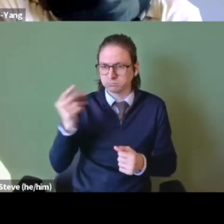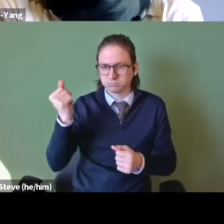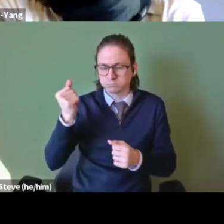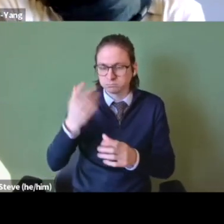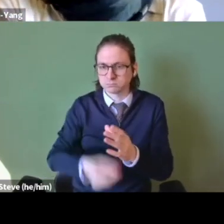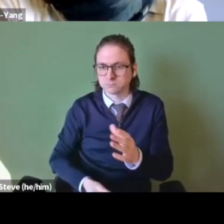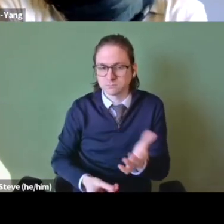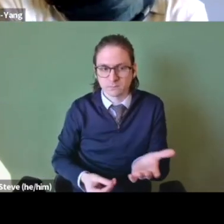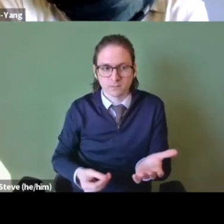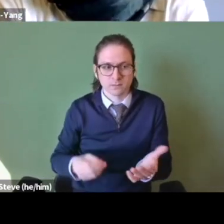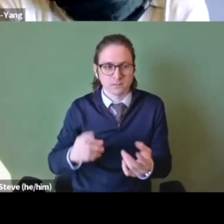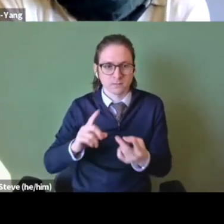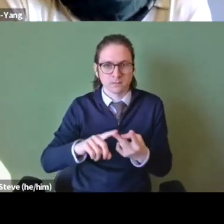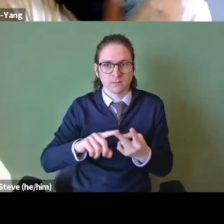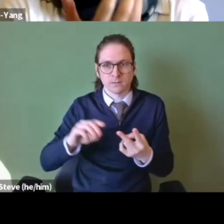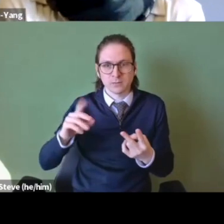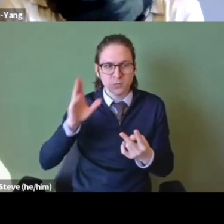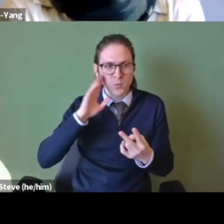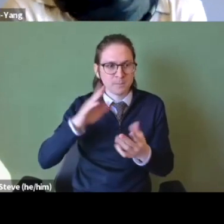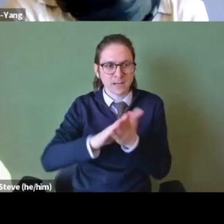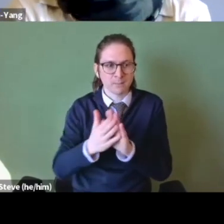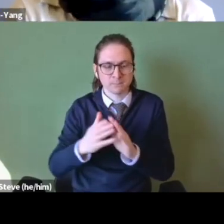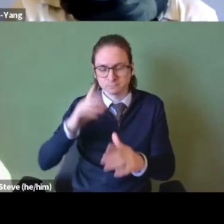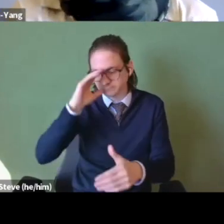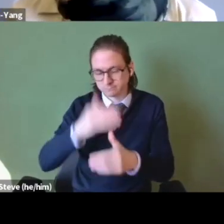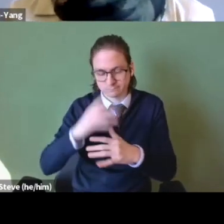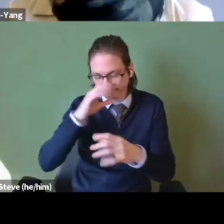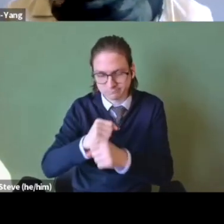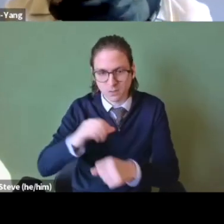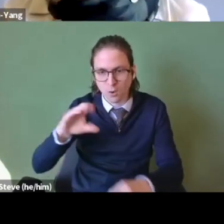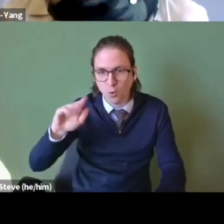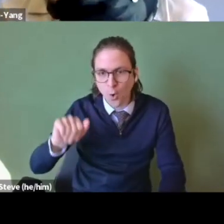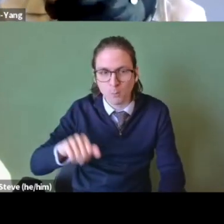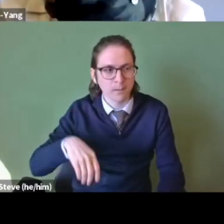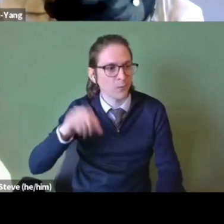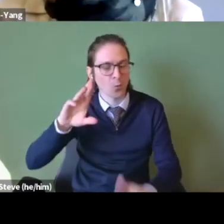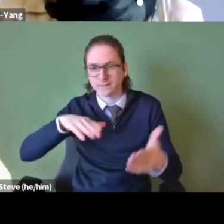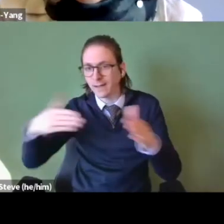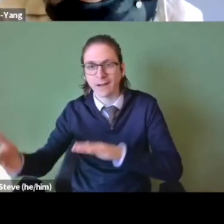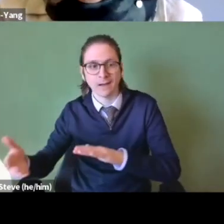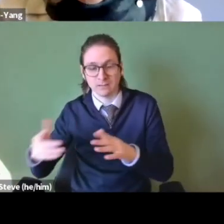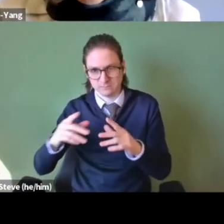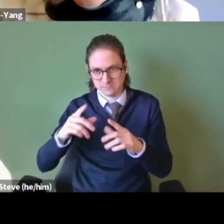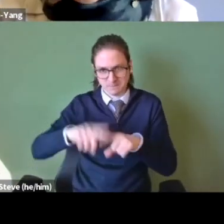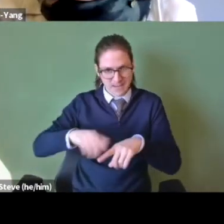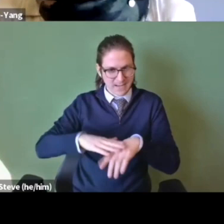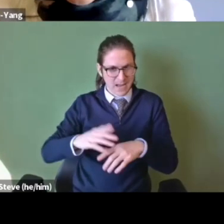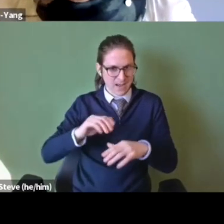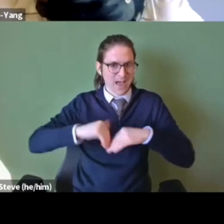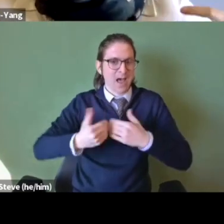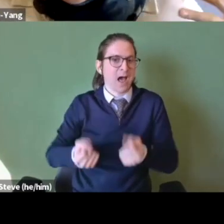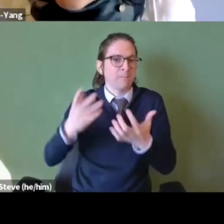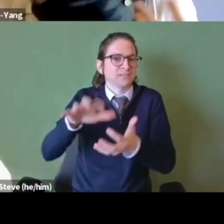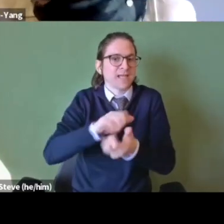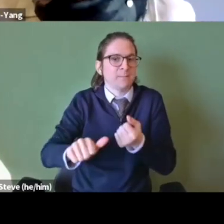persistent vegetative state and coma or death, depending on the extent of the damage. So really, this isn't just metaphor. We're